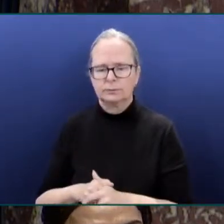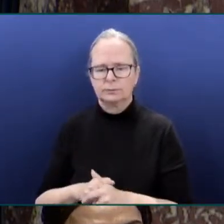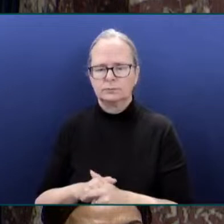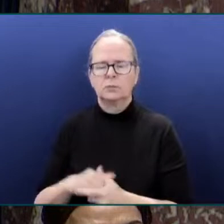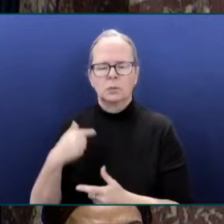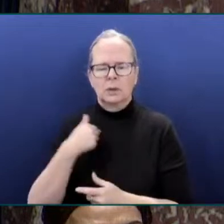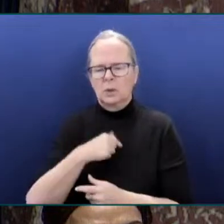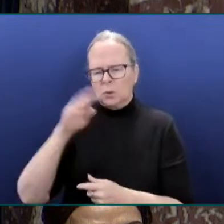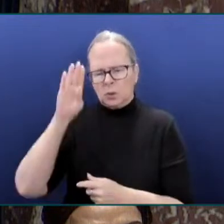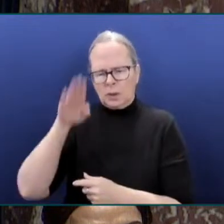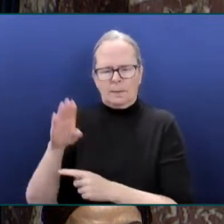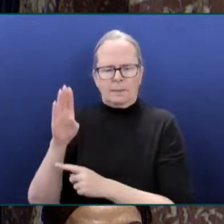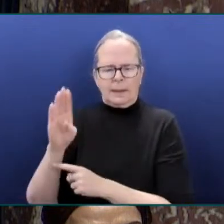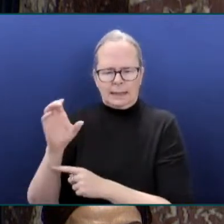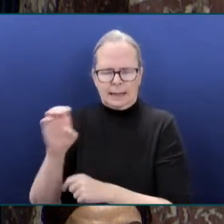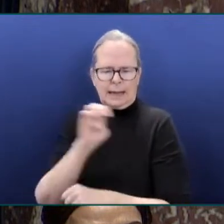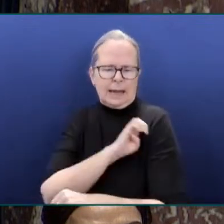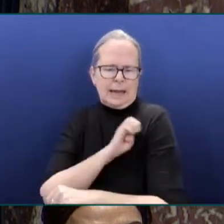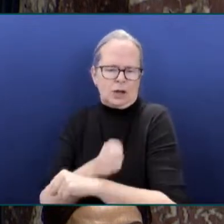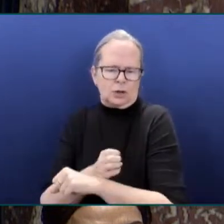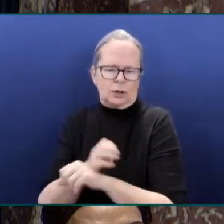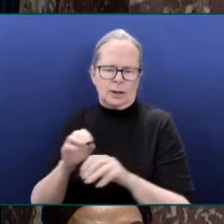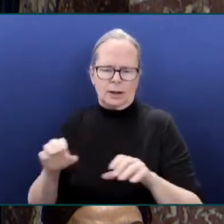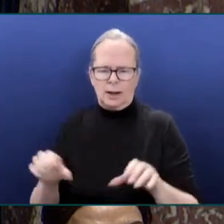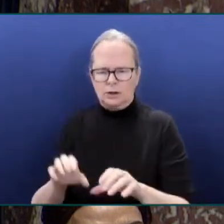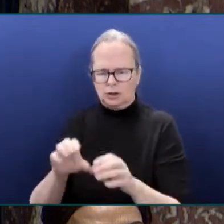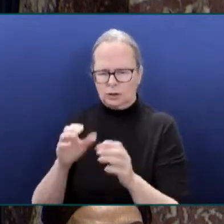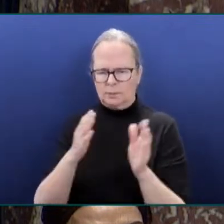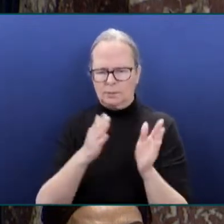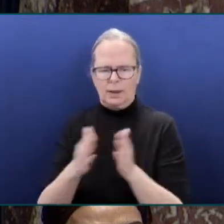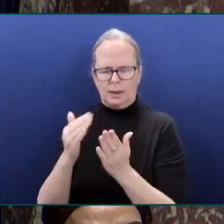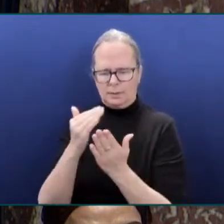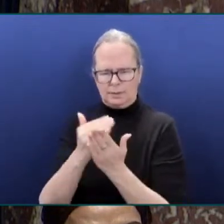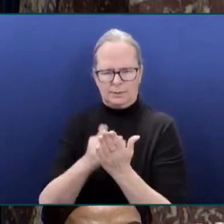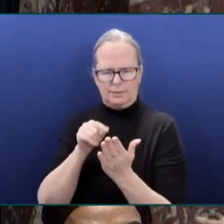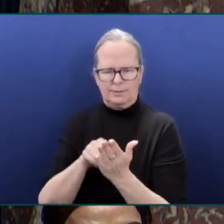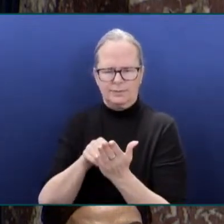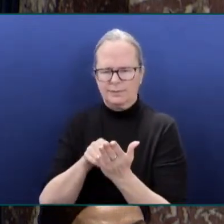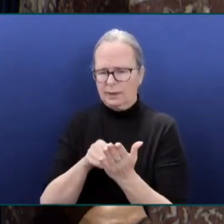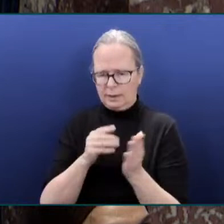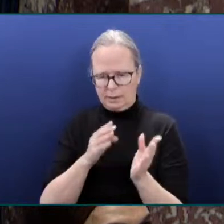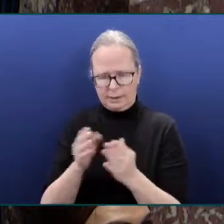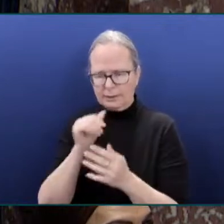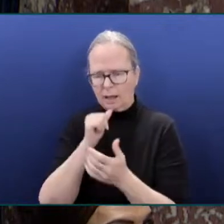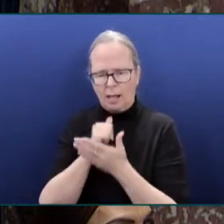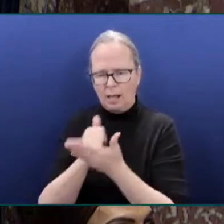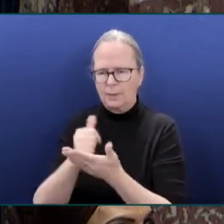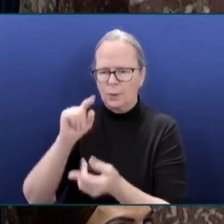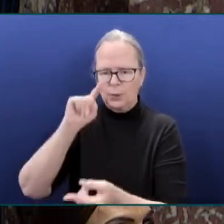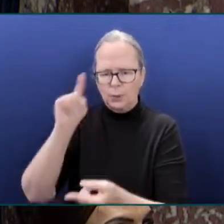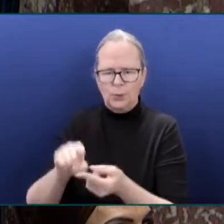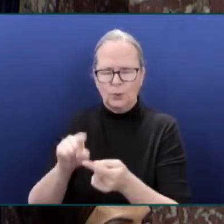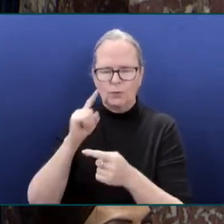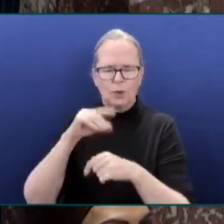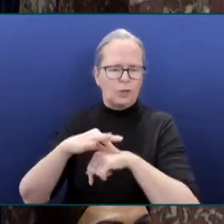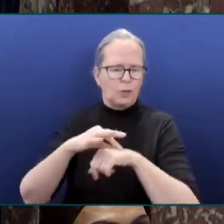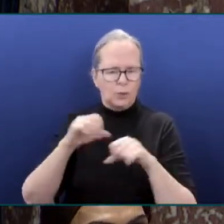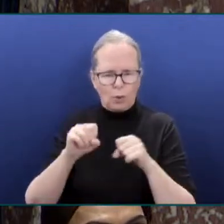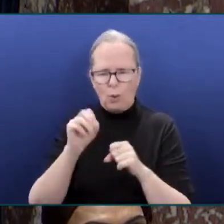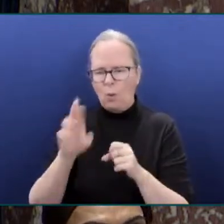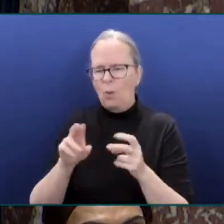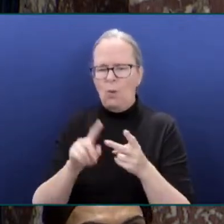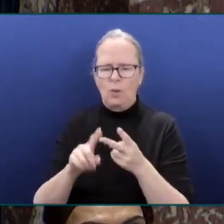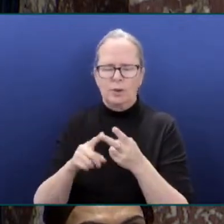increased threat of earthquakes, the increased poisoned groundwater, the increased poisonous and toxic